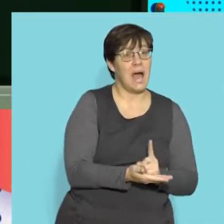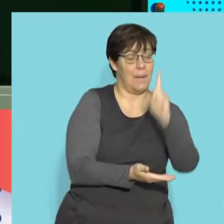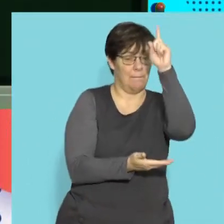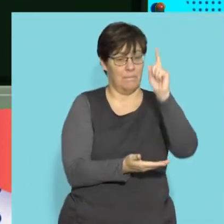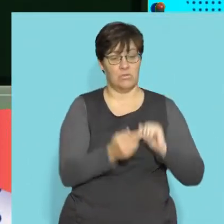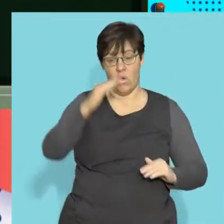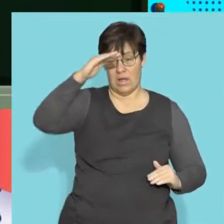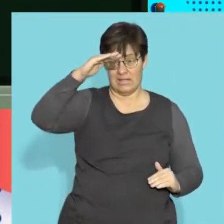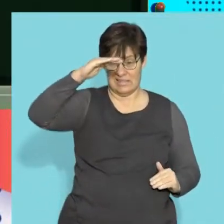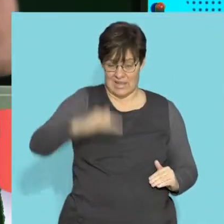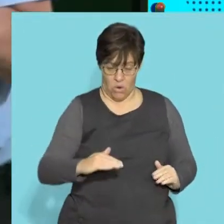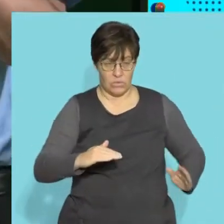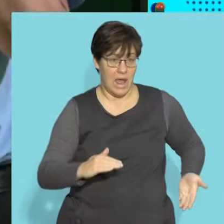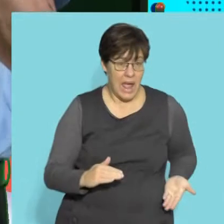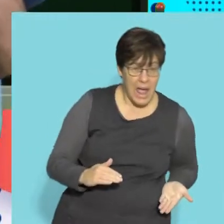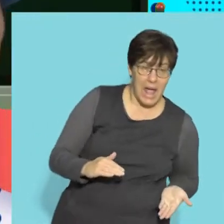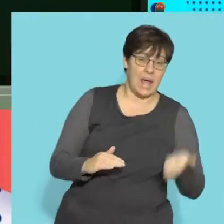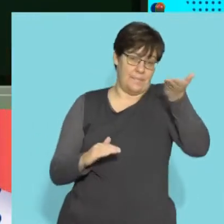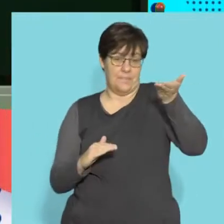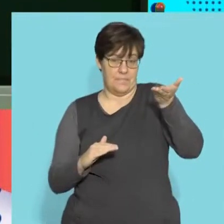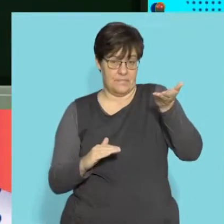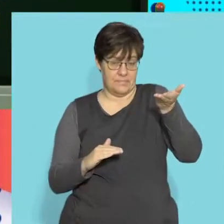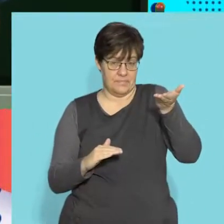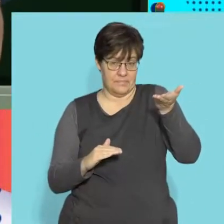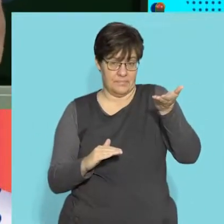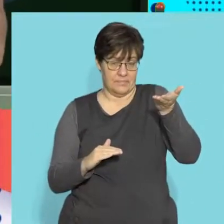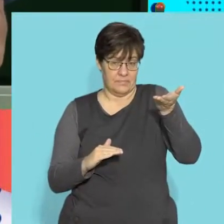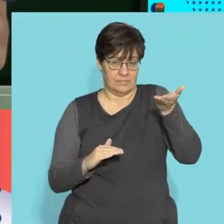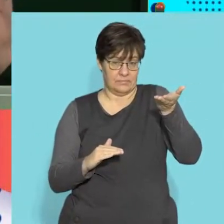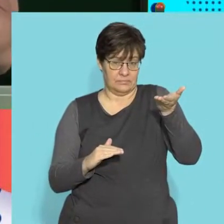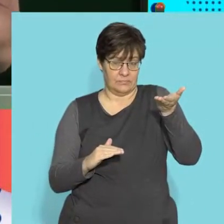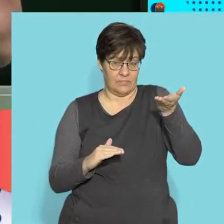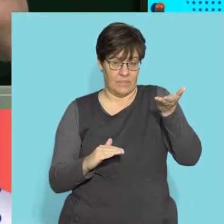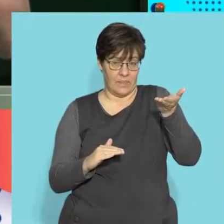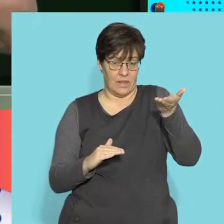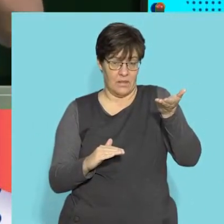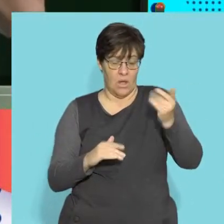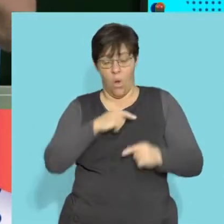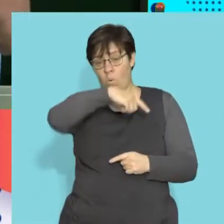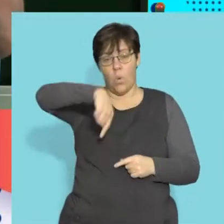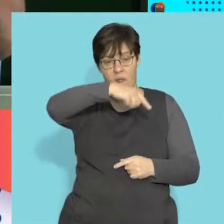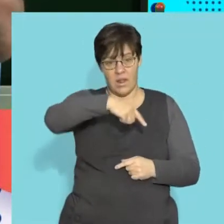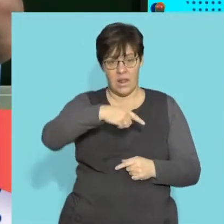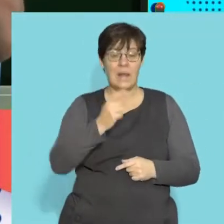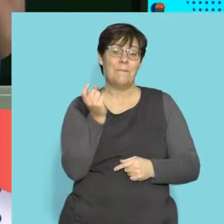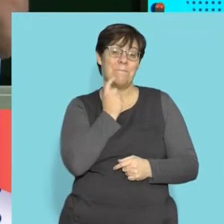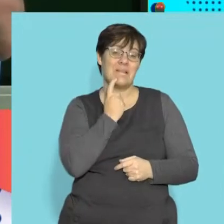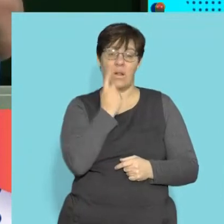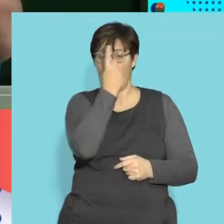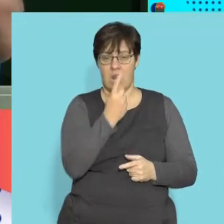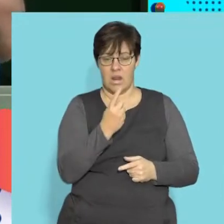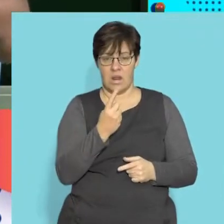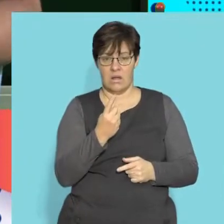upwards. Now here, guys, is the very important thing. This coil is one piece of